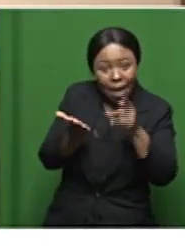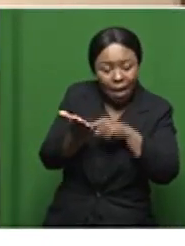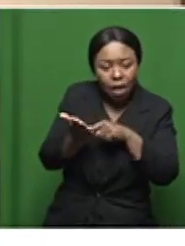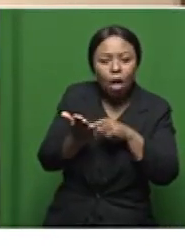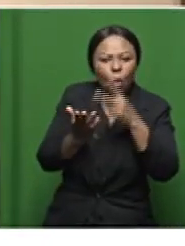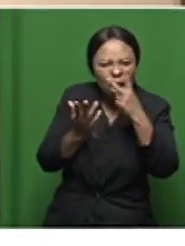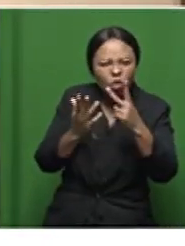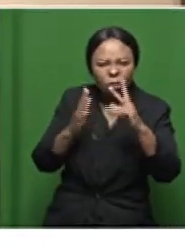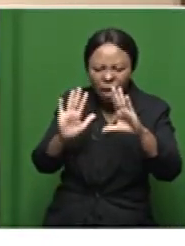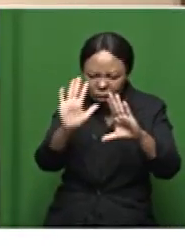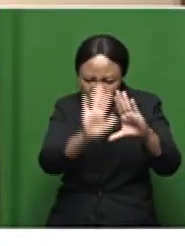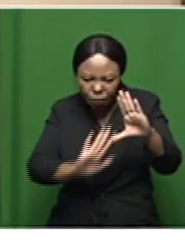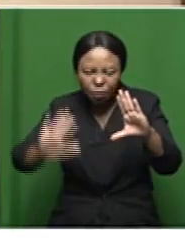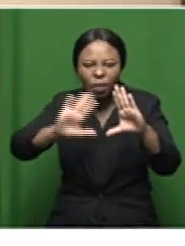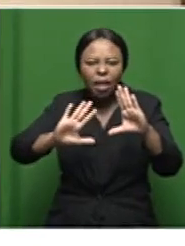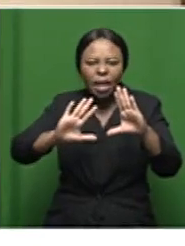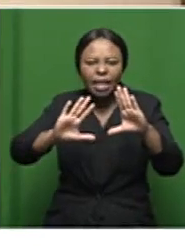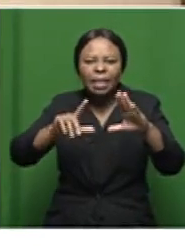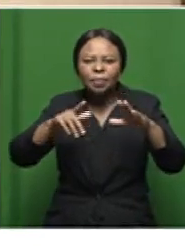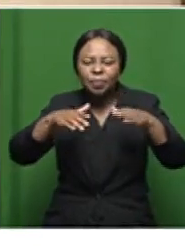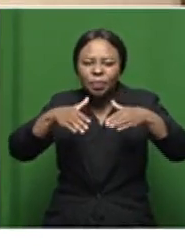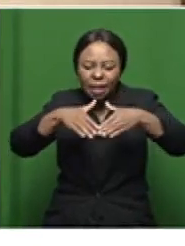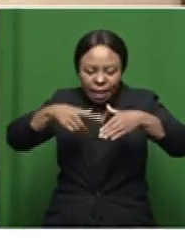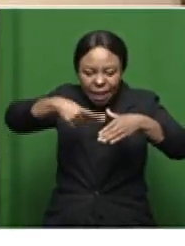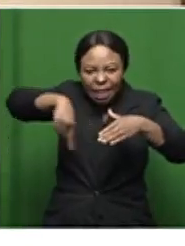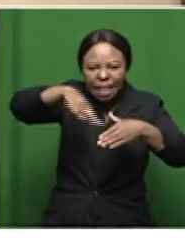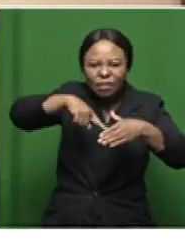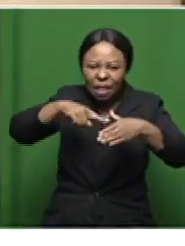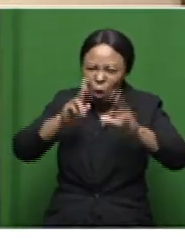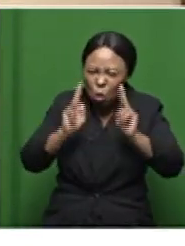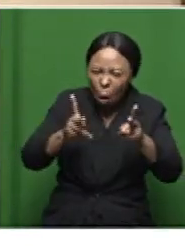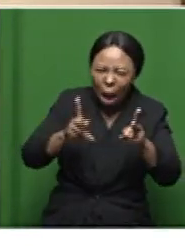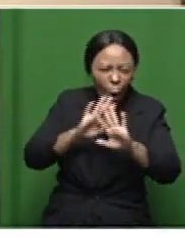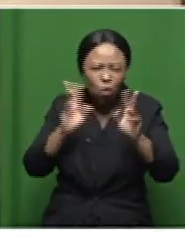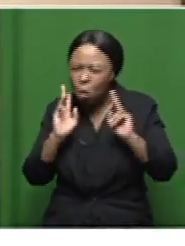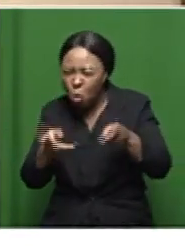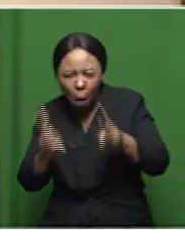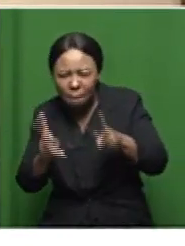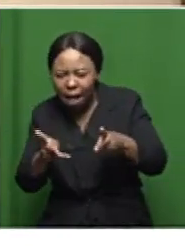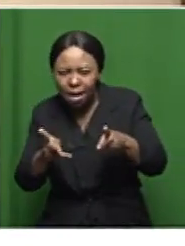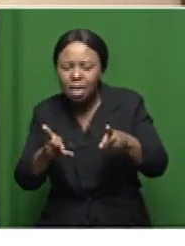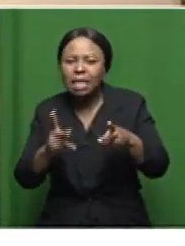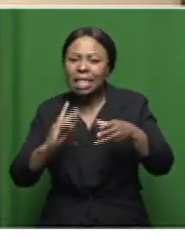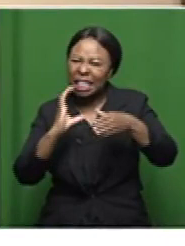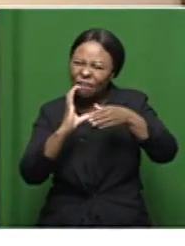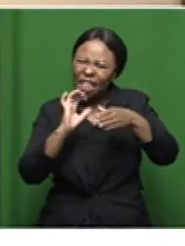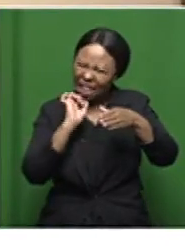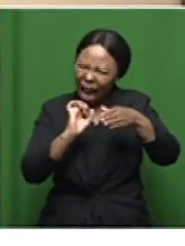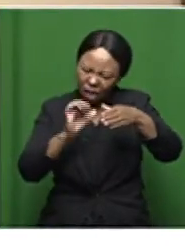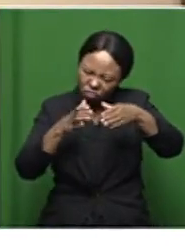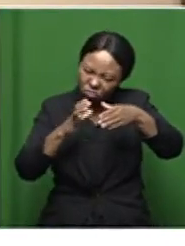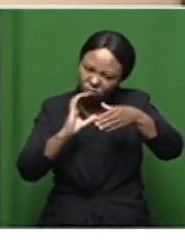the cervix is looking. Is the cervix grossly abnormal or anything, any abnormalities onto that? So if they have a normal cervix, what we can do is